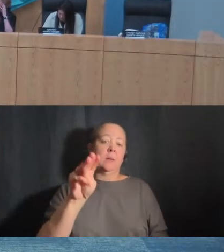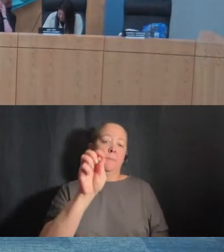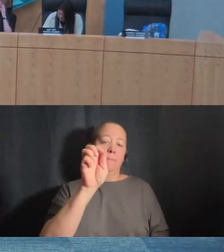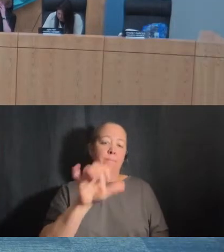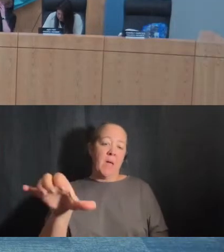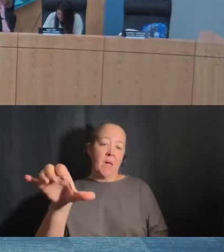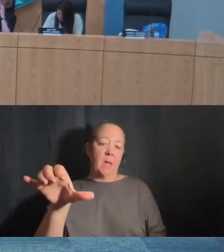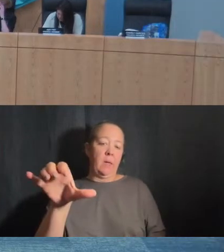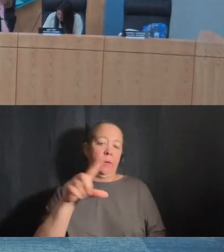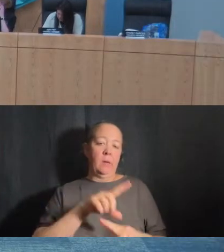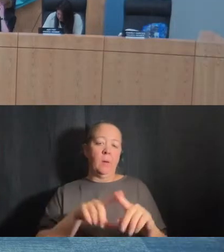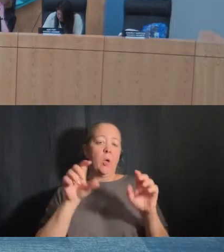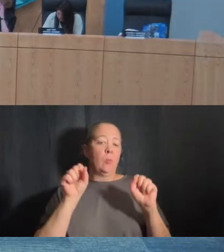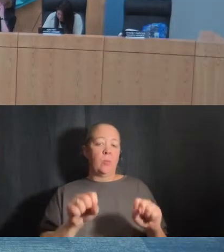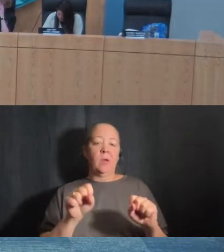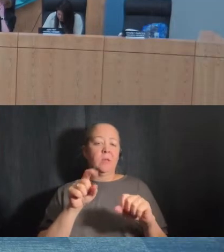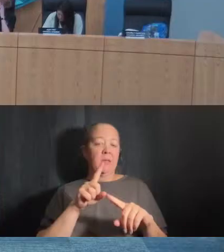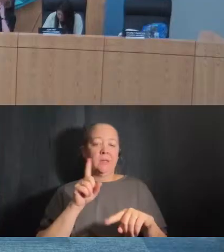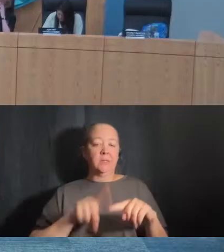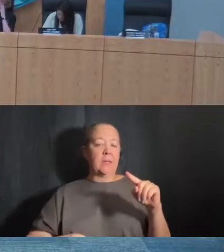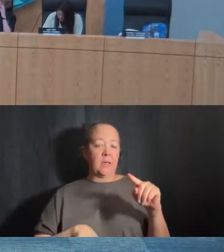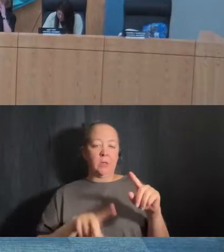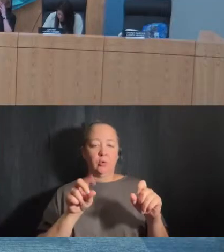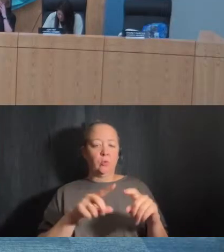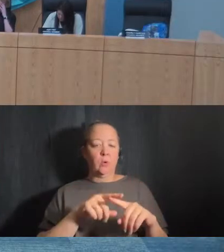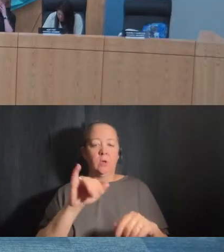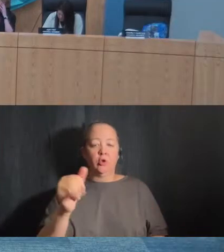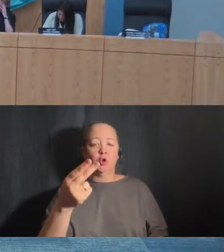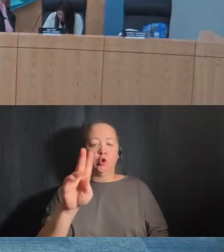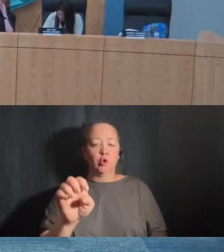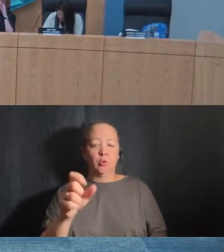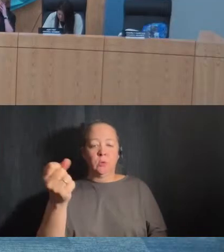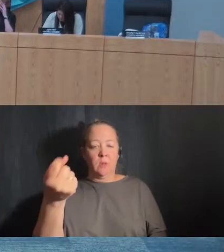Councilmember Wade. I will ask the Vice Mayor, who's hesitant about